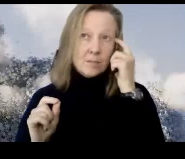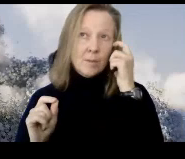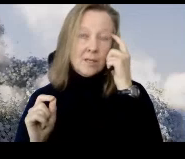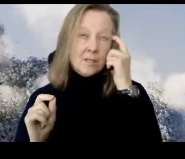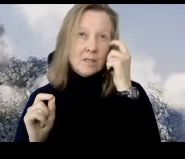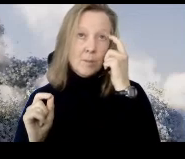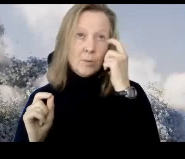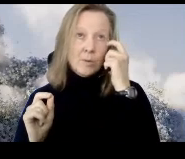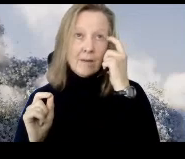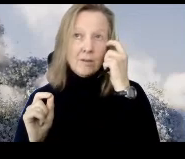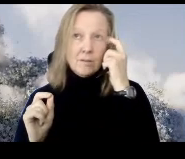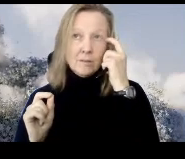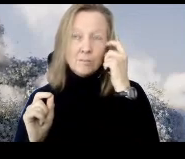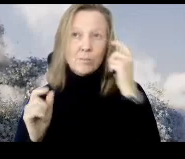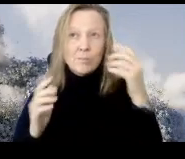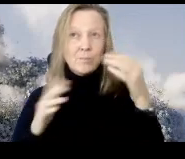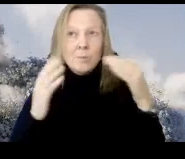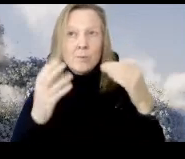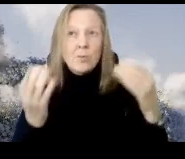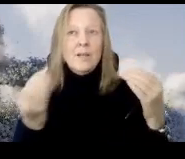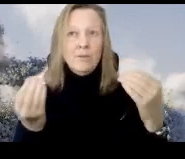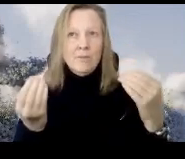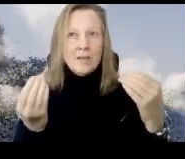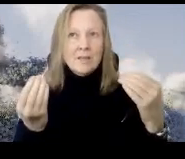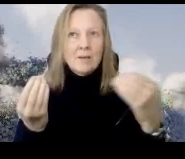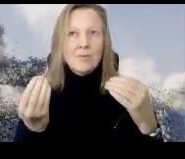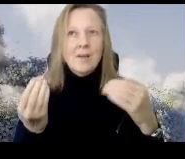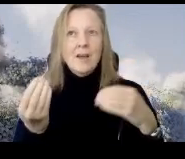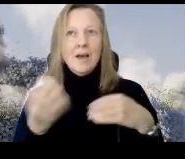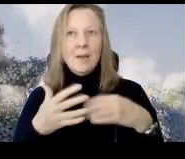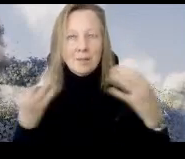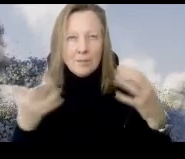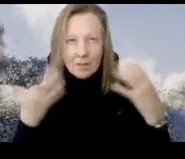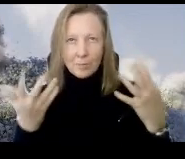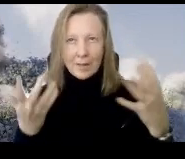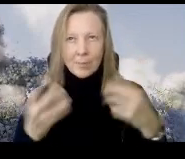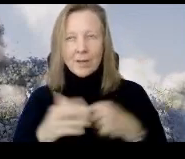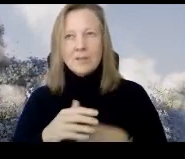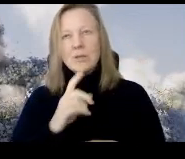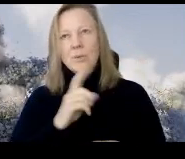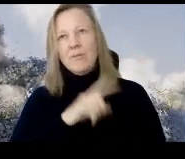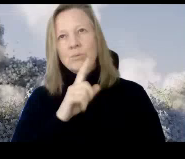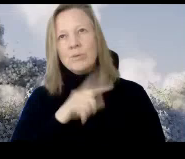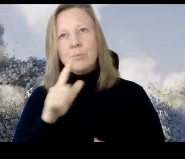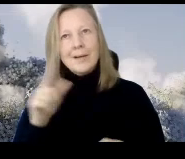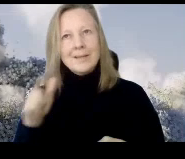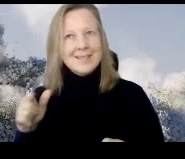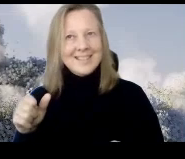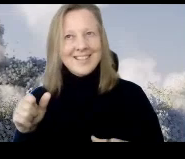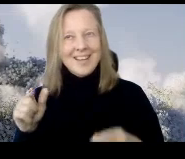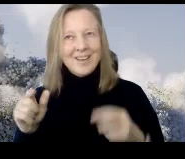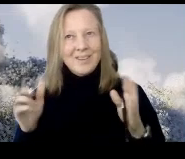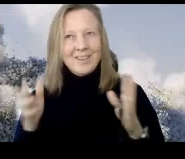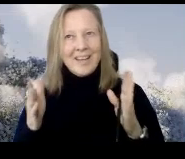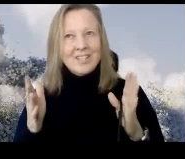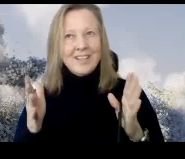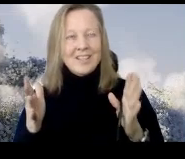timed assessment because some people are having problems writing fast enough and getting that practice. So we have three